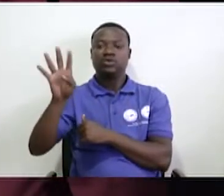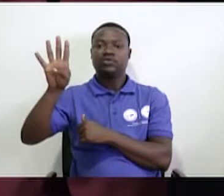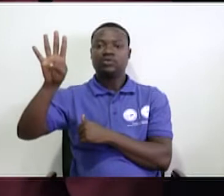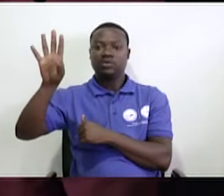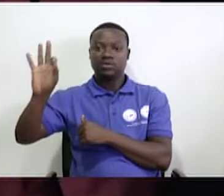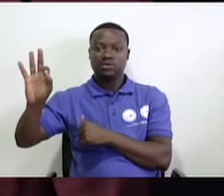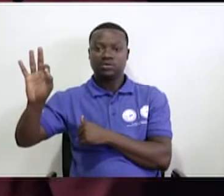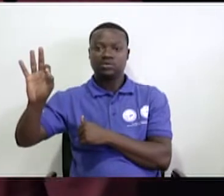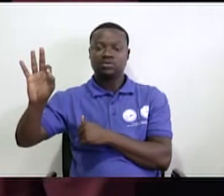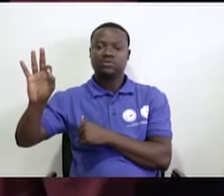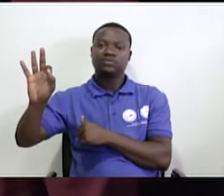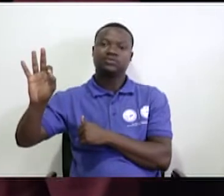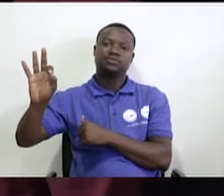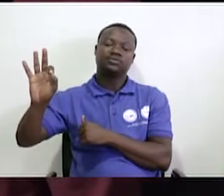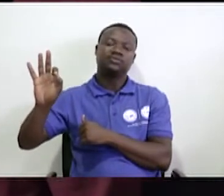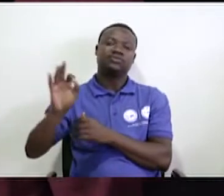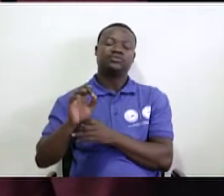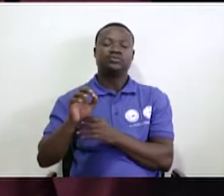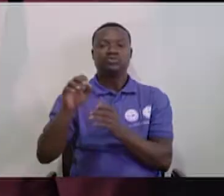verse 49.